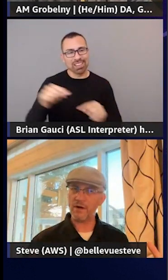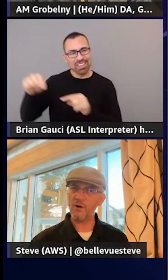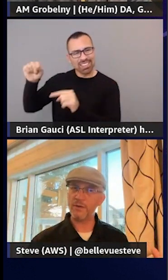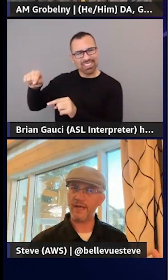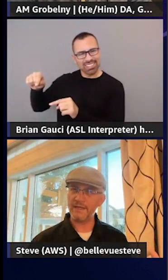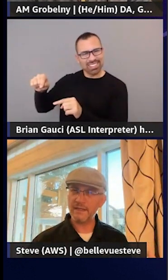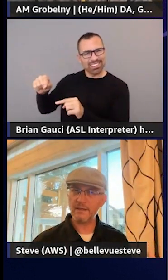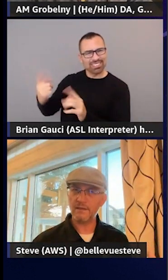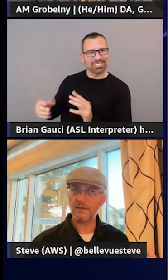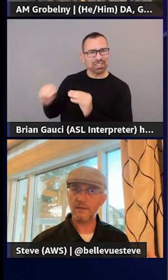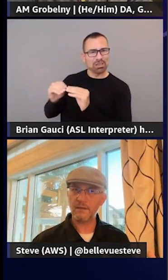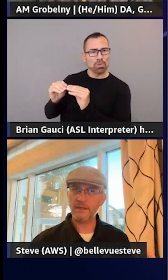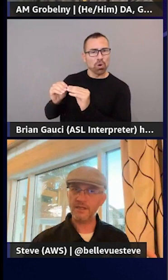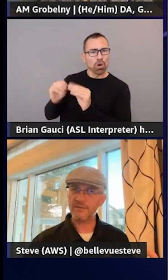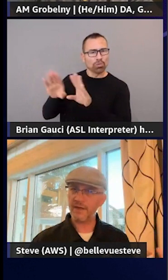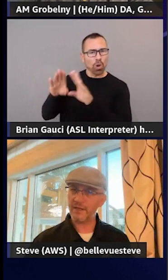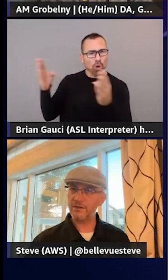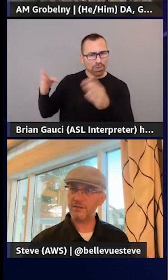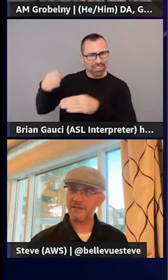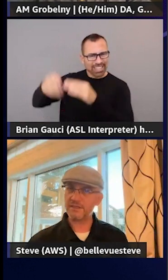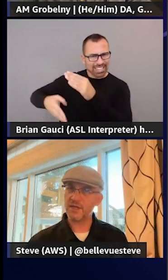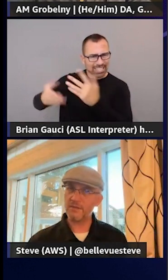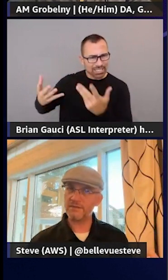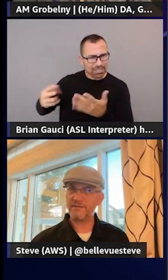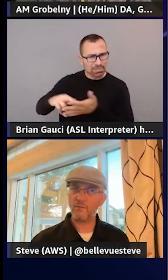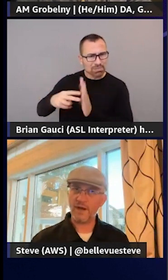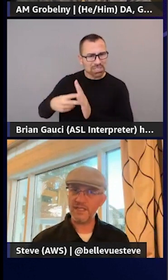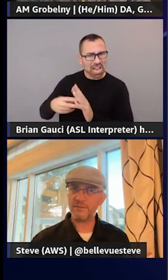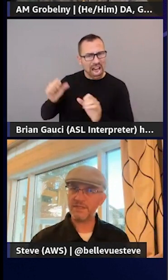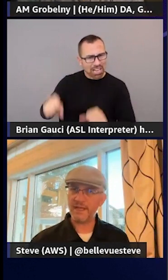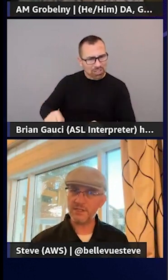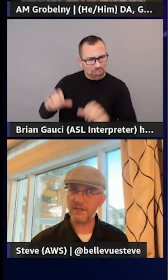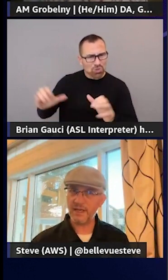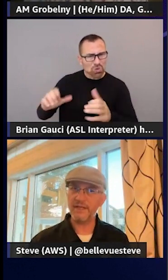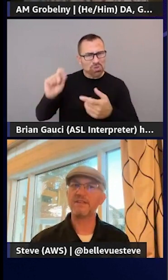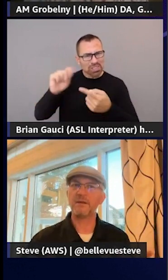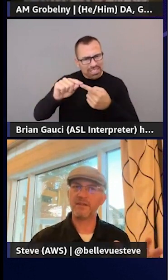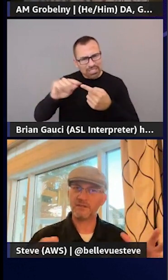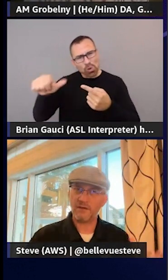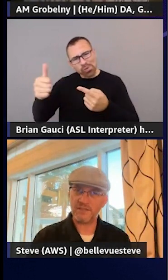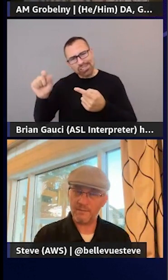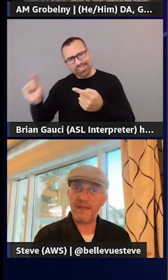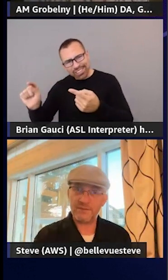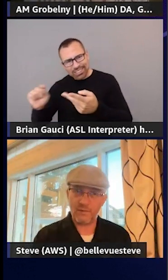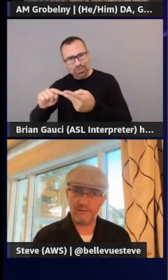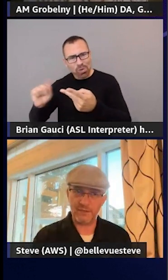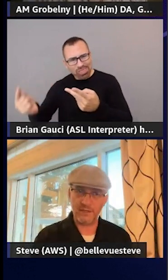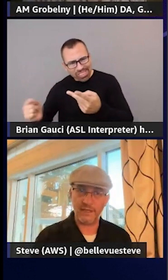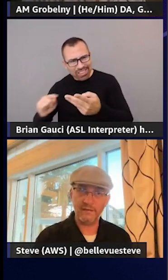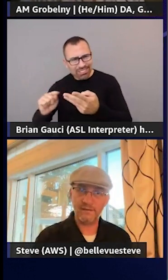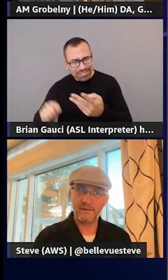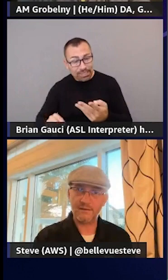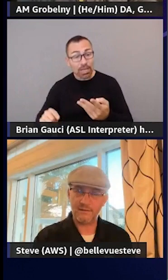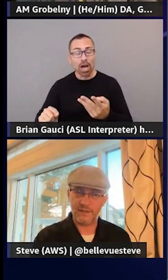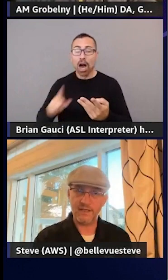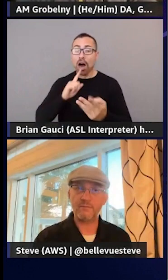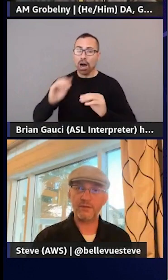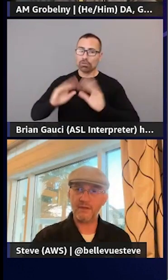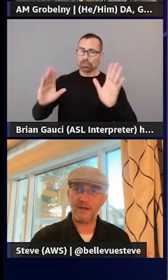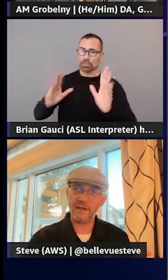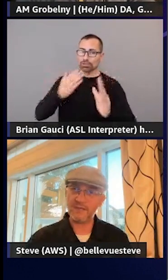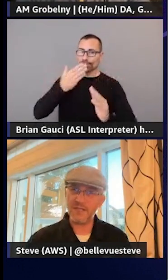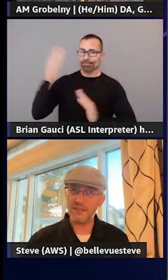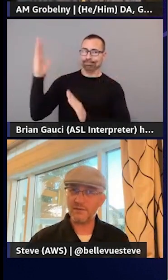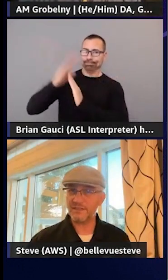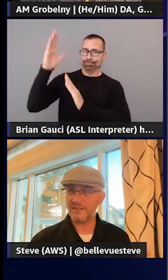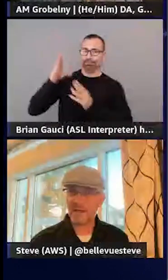bit more open-ended in terms of I could do this a couple of different ways potentially. I mean, there's obviously a best way of doing it, right? But